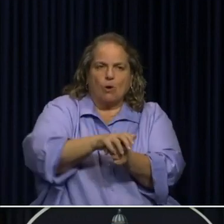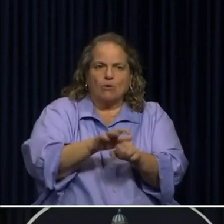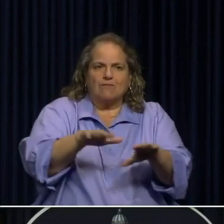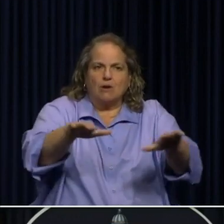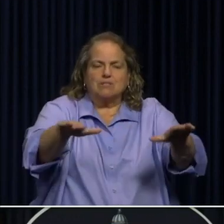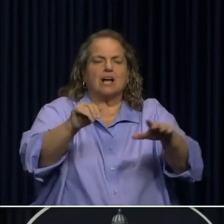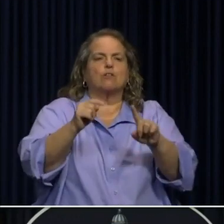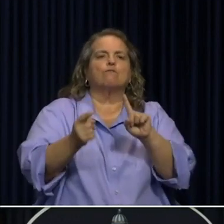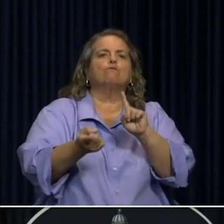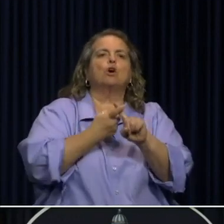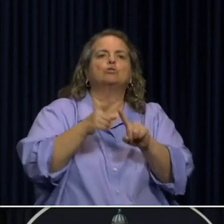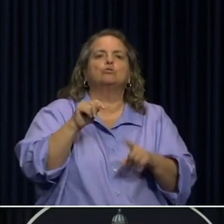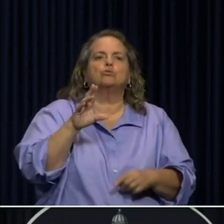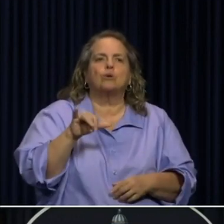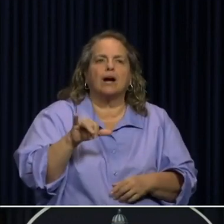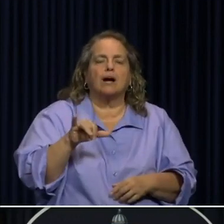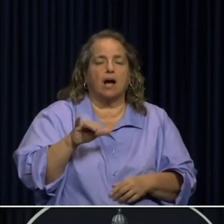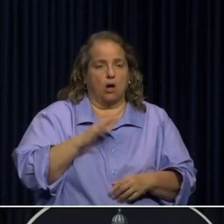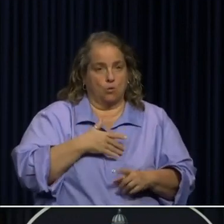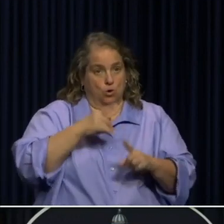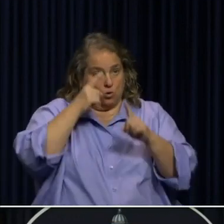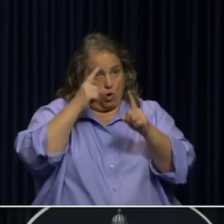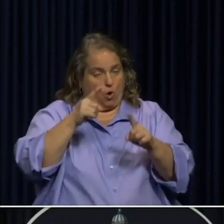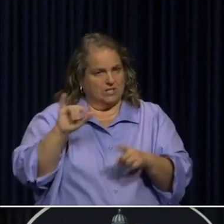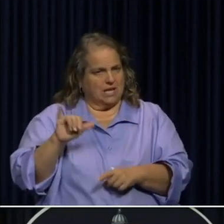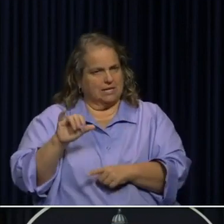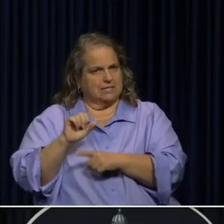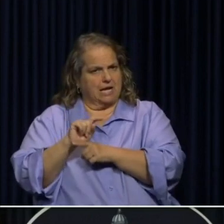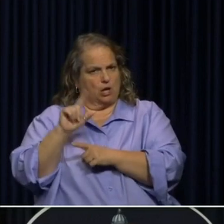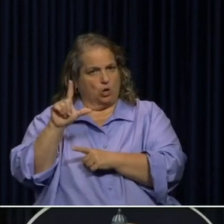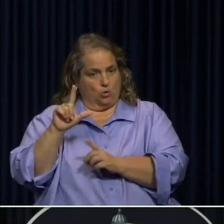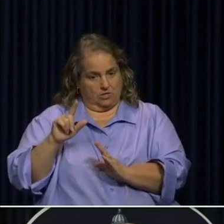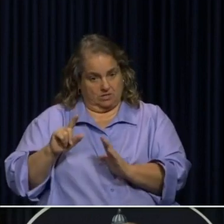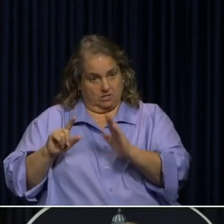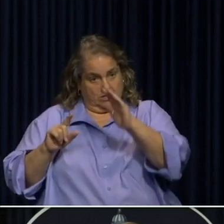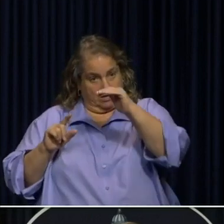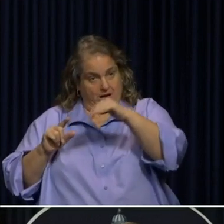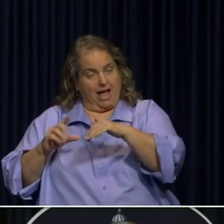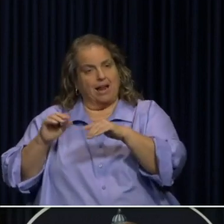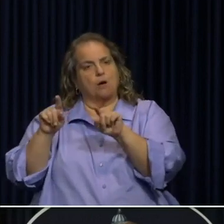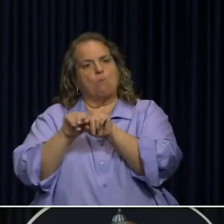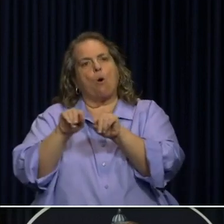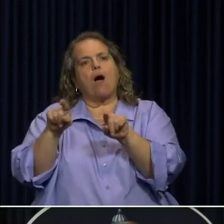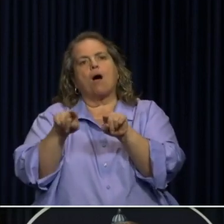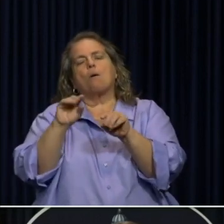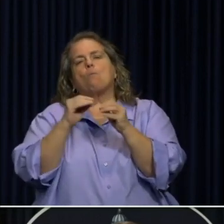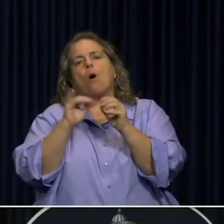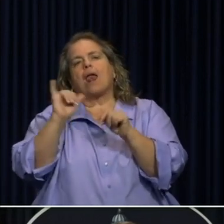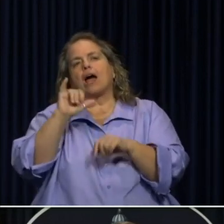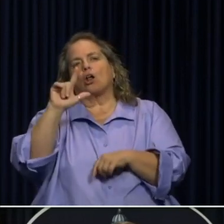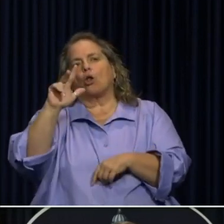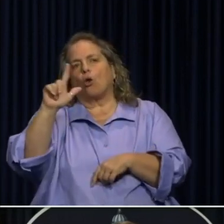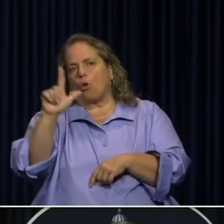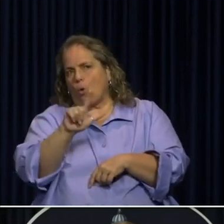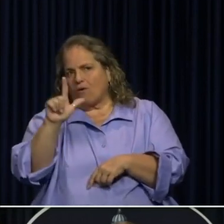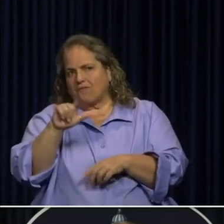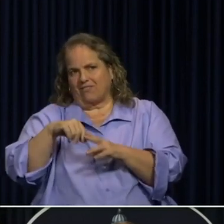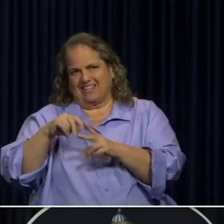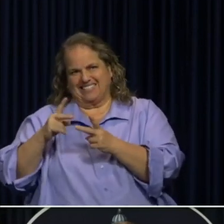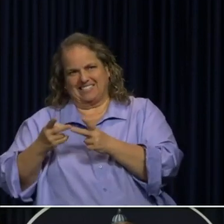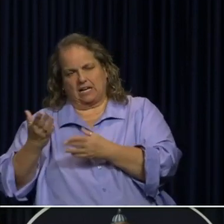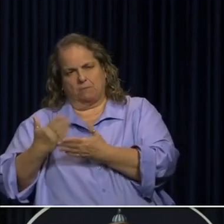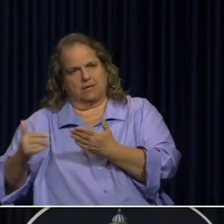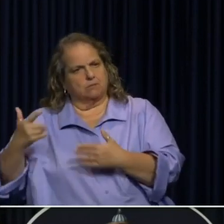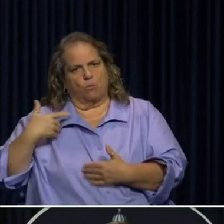try. Our goal is to be like St. Louis in the first piece and more like Louisville in the second piece, because our goal, with the knowledge